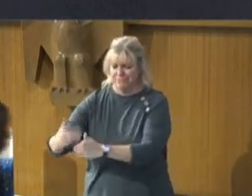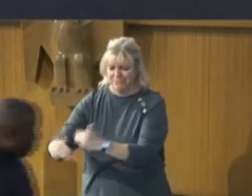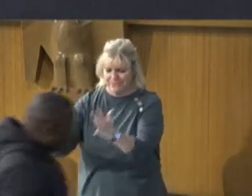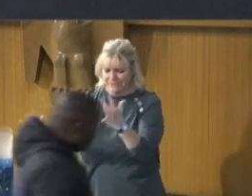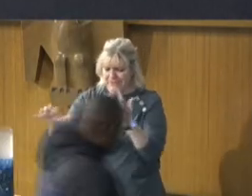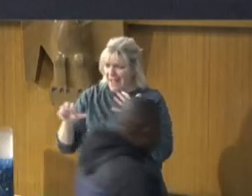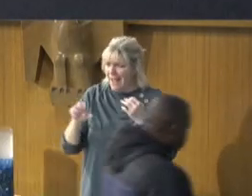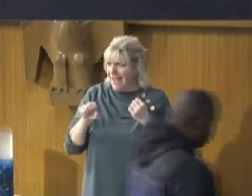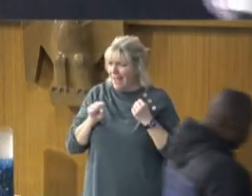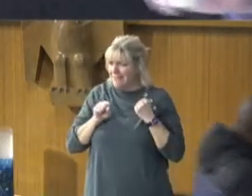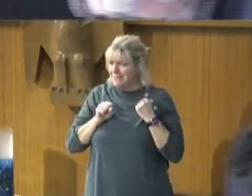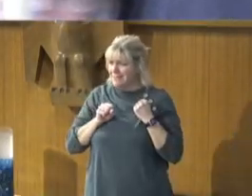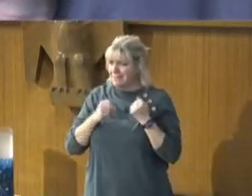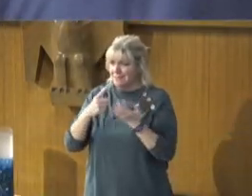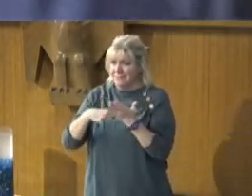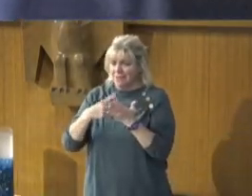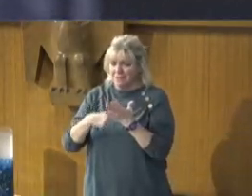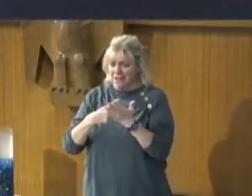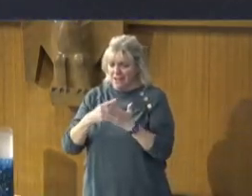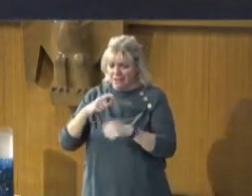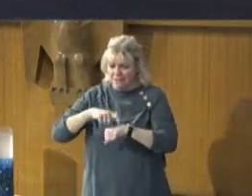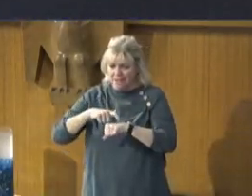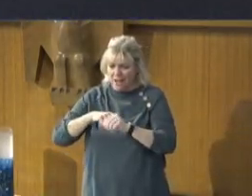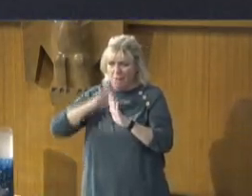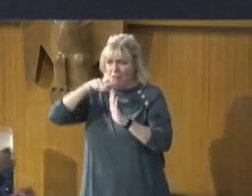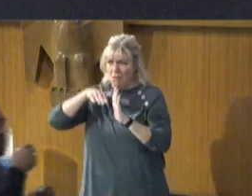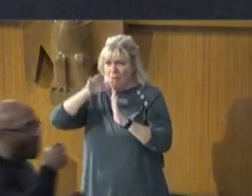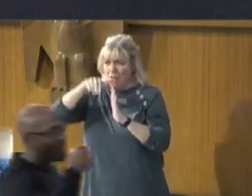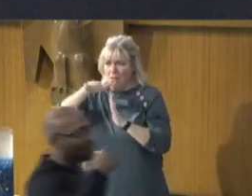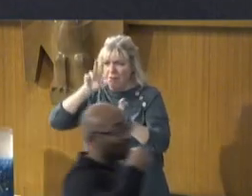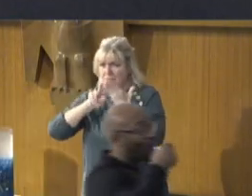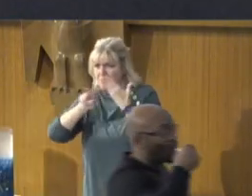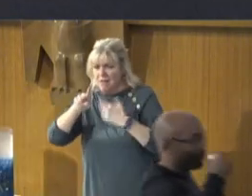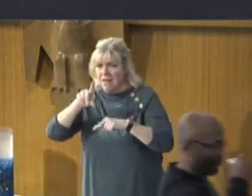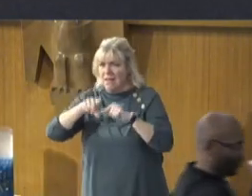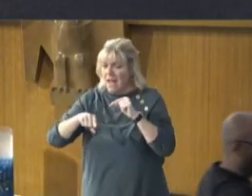unsteady and slow.